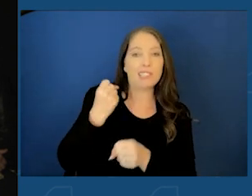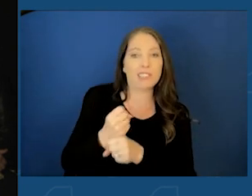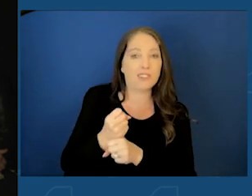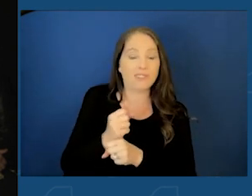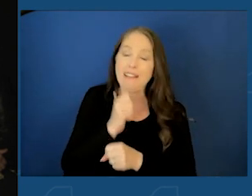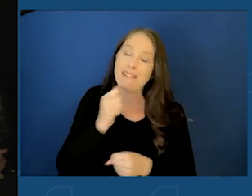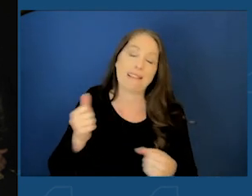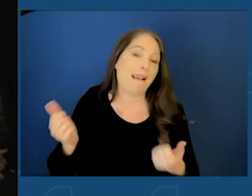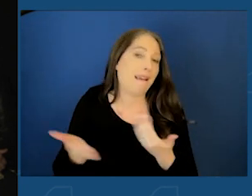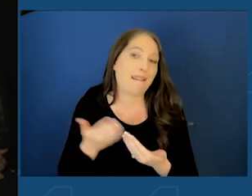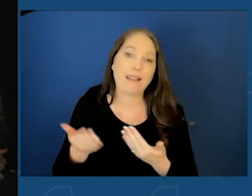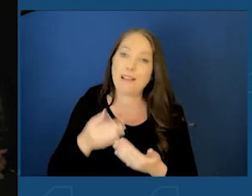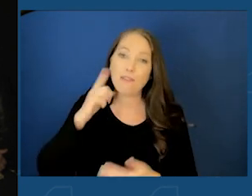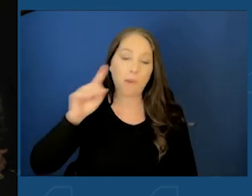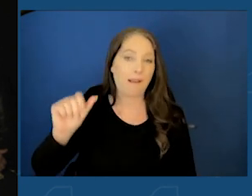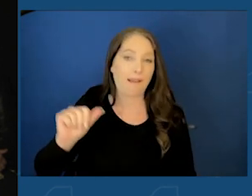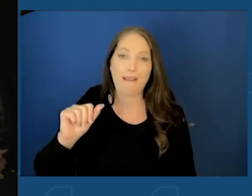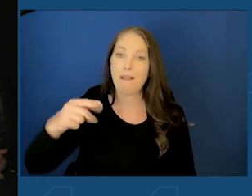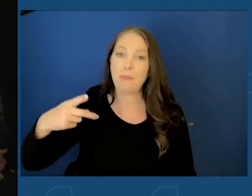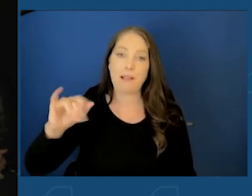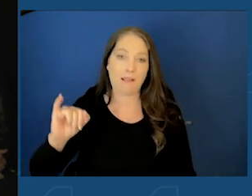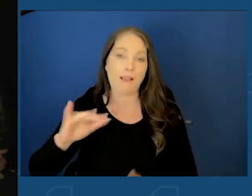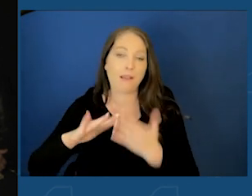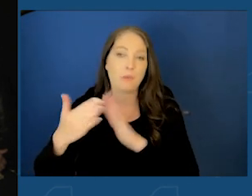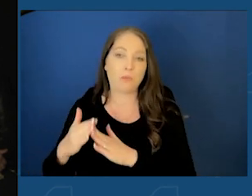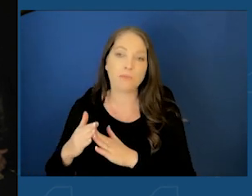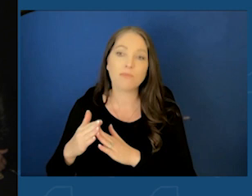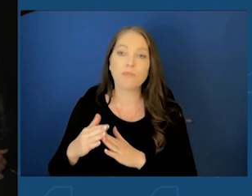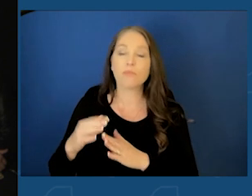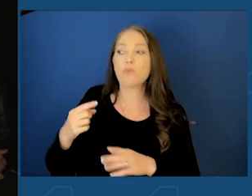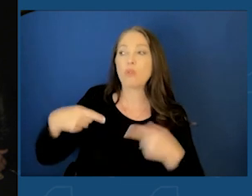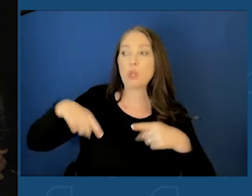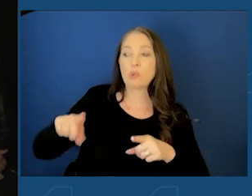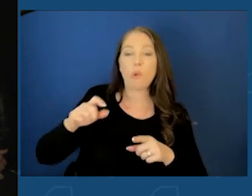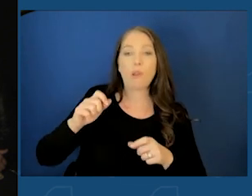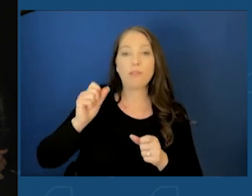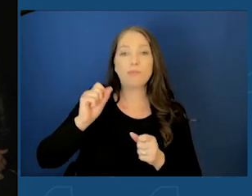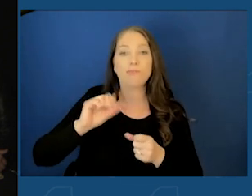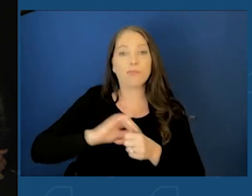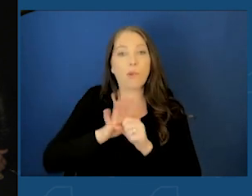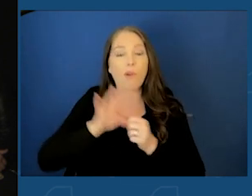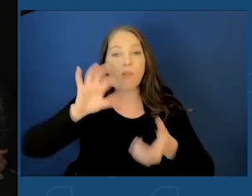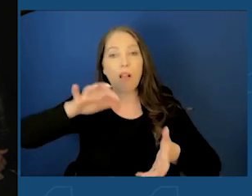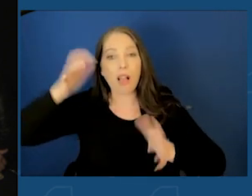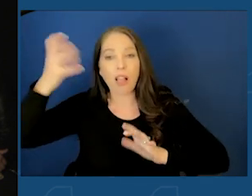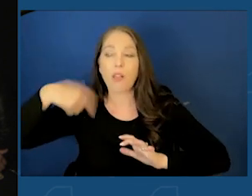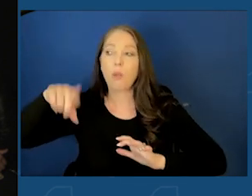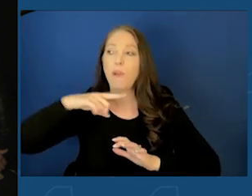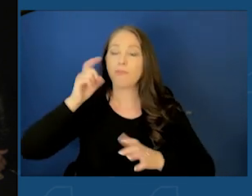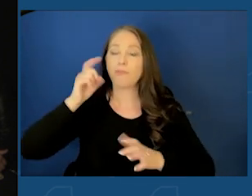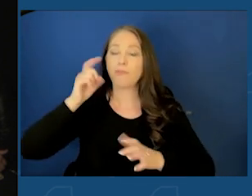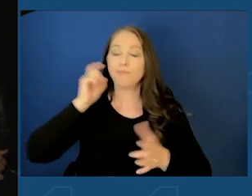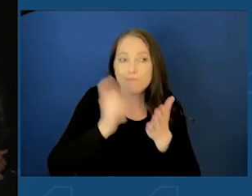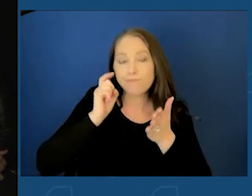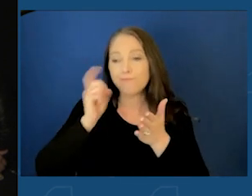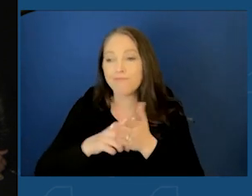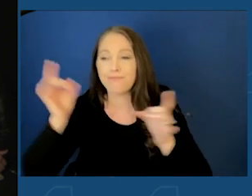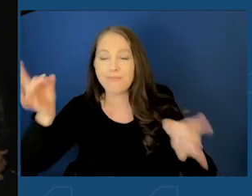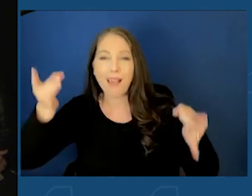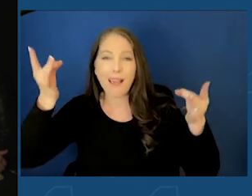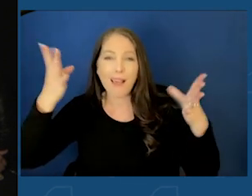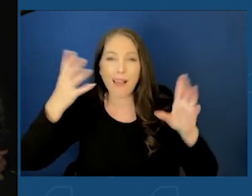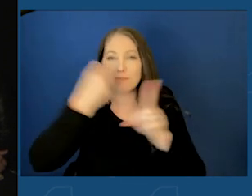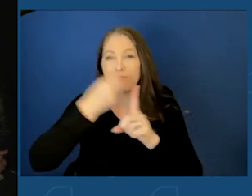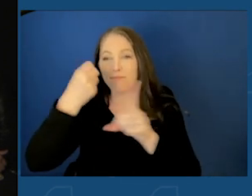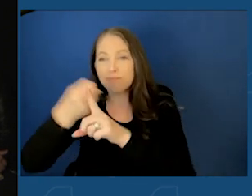pandemic, we saw a surge in the anti-Asian hate crimes and continue to face challenges the year ahead as we work to make our community safe